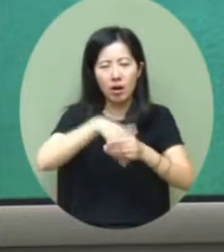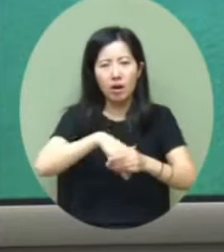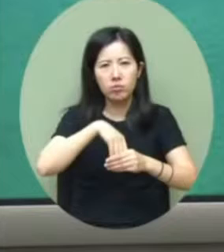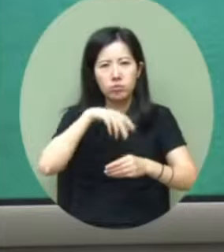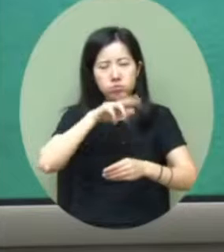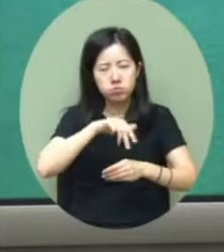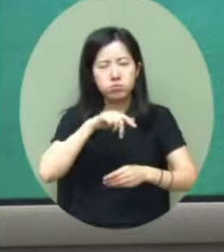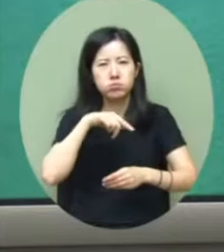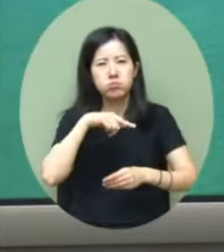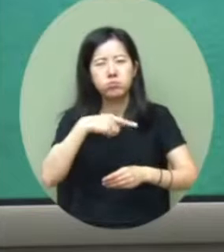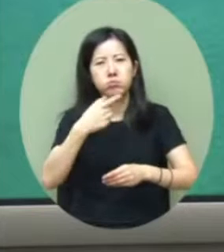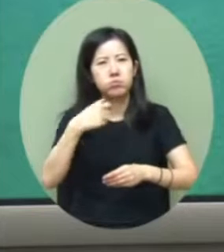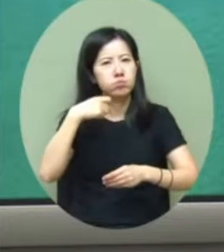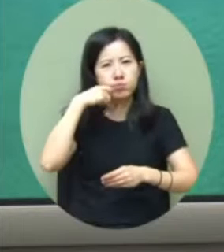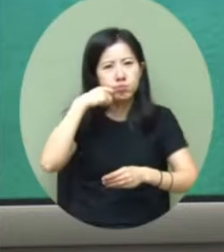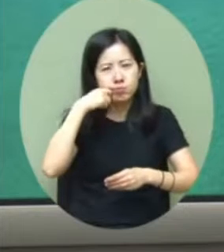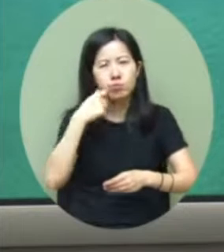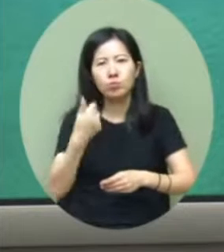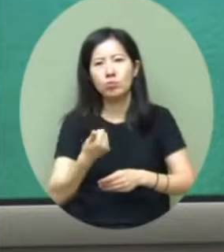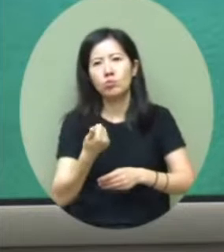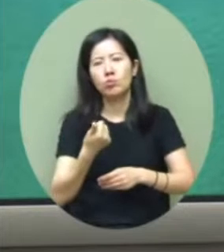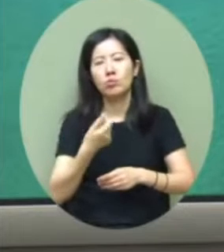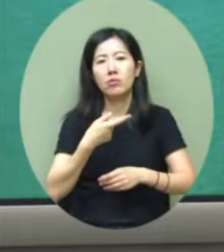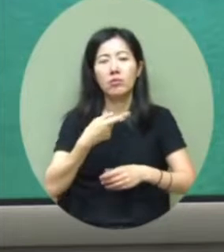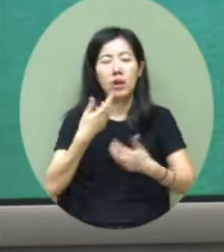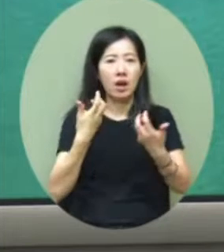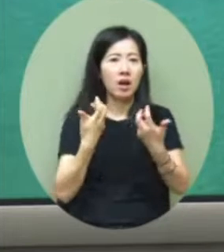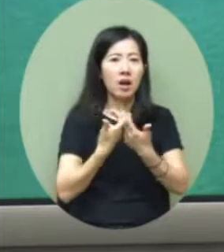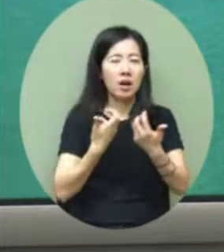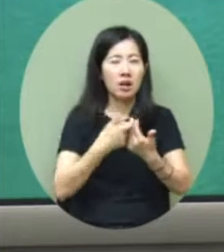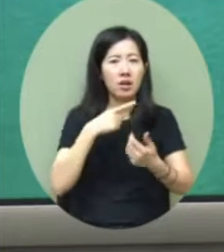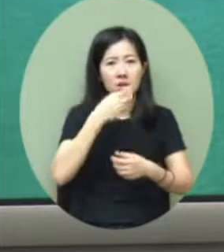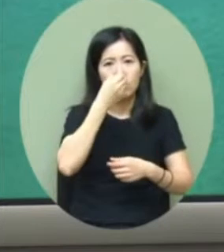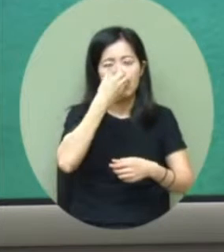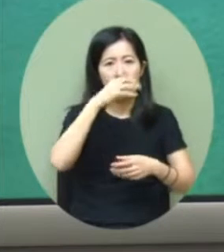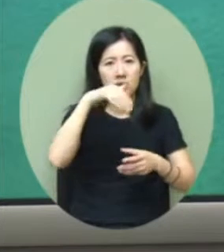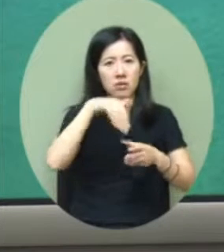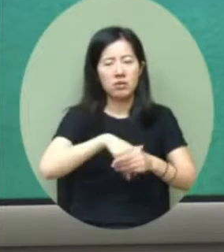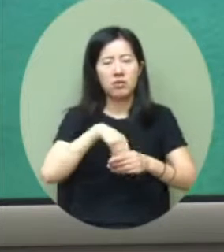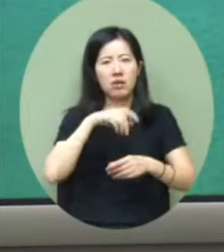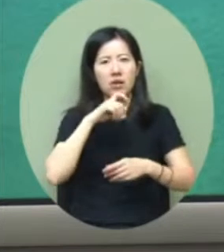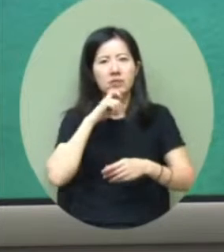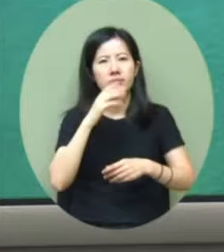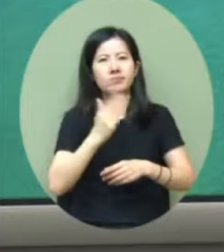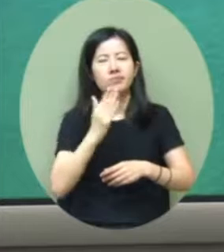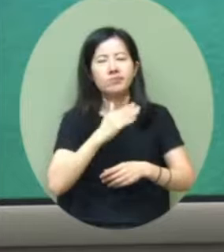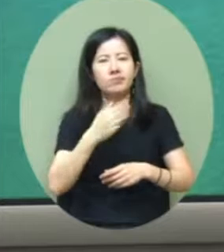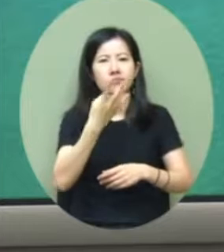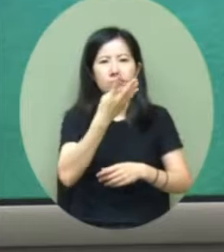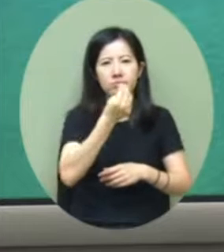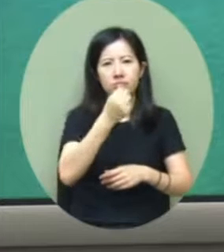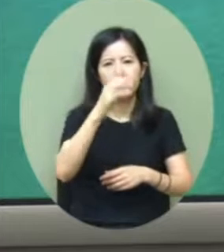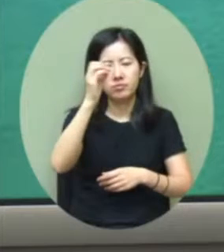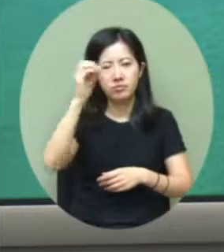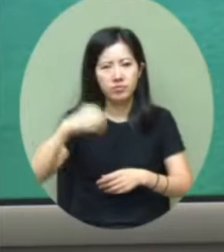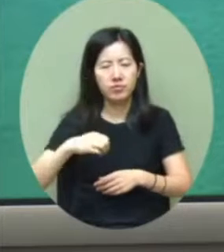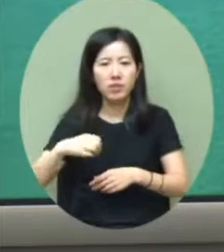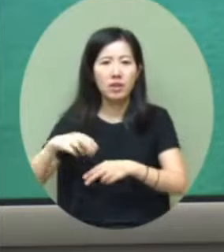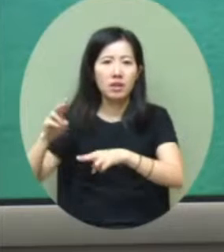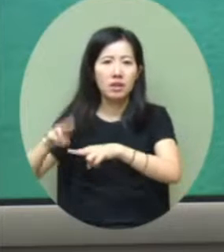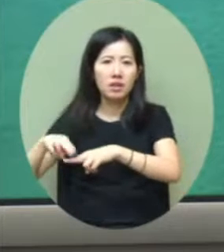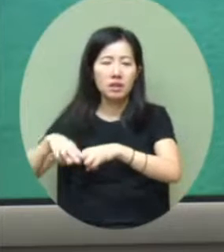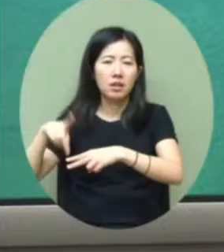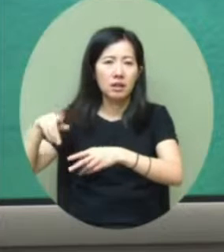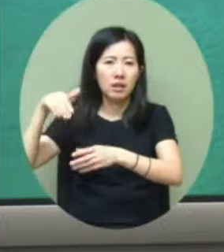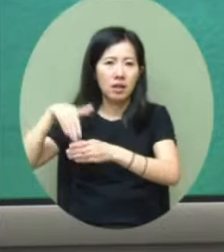being transacted. Some of them are quite active, accounting for about 40% of the